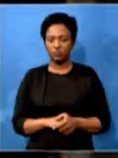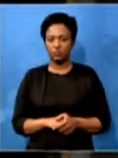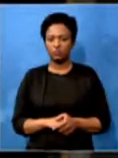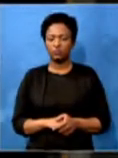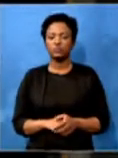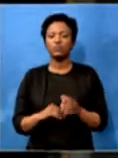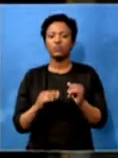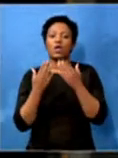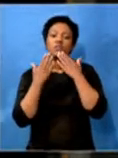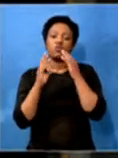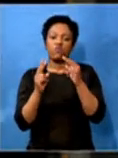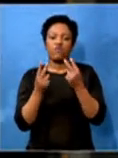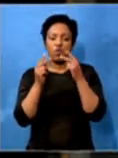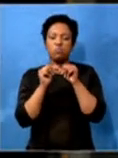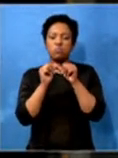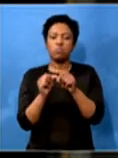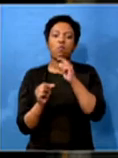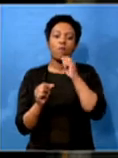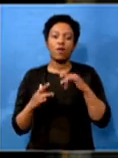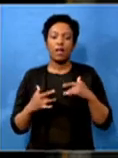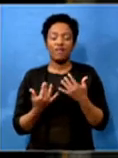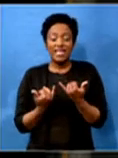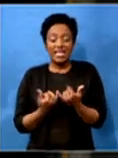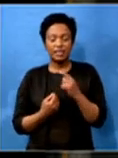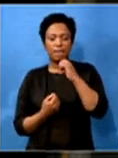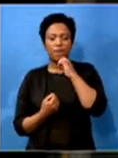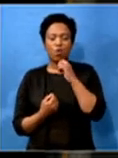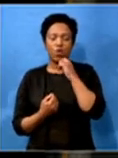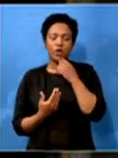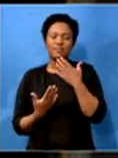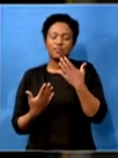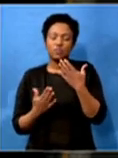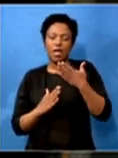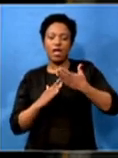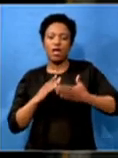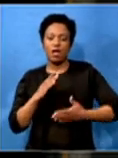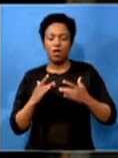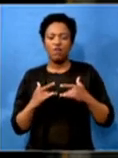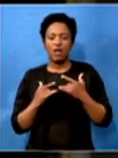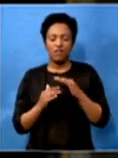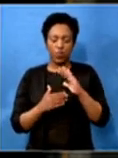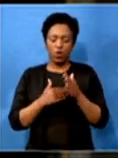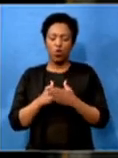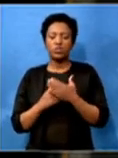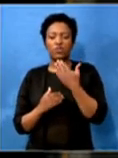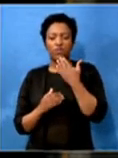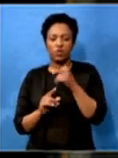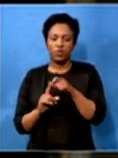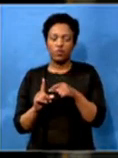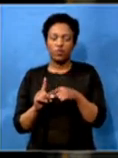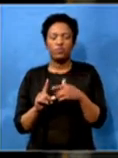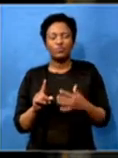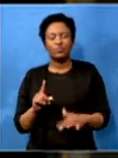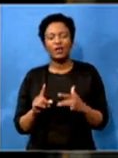And thanks for staying with Morning Live. And this morning, the end of a chapter, closing this one. And it really